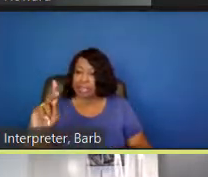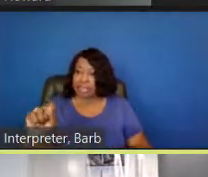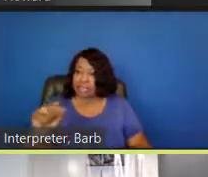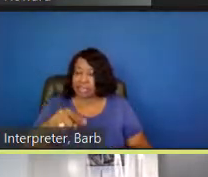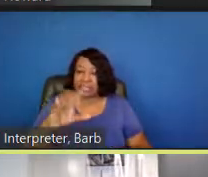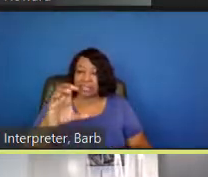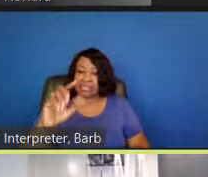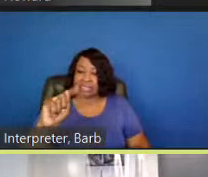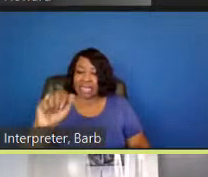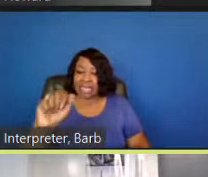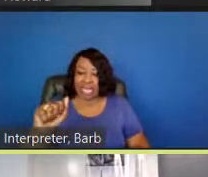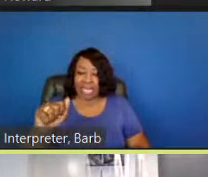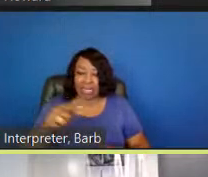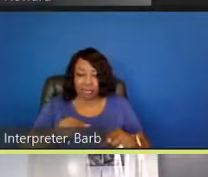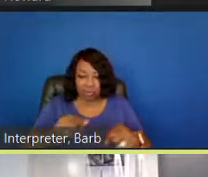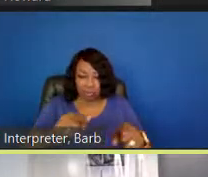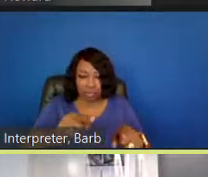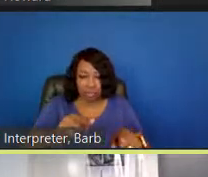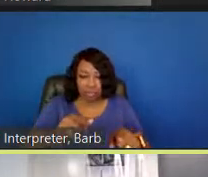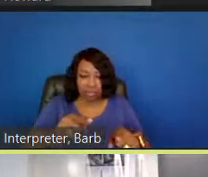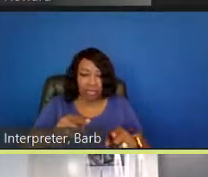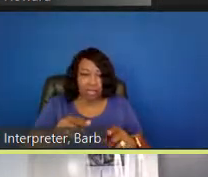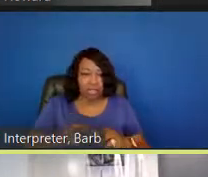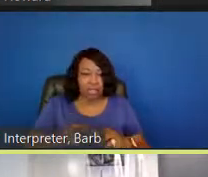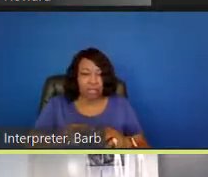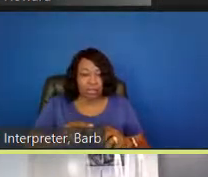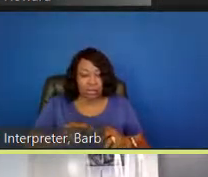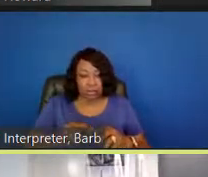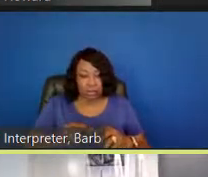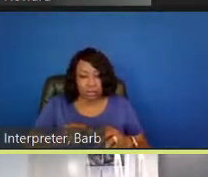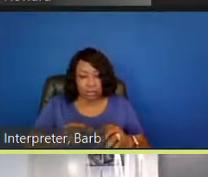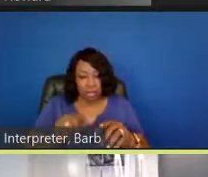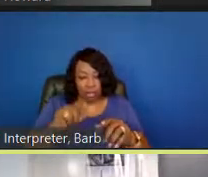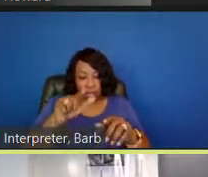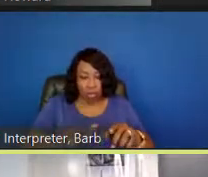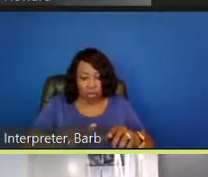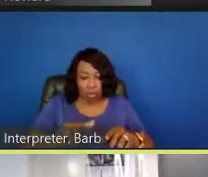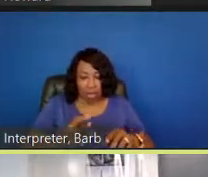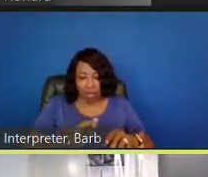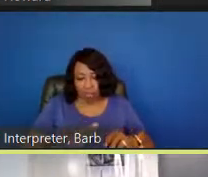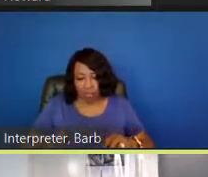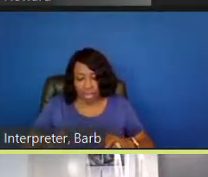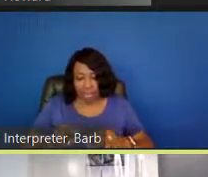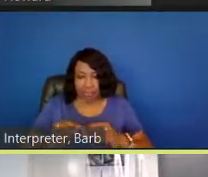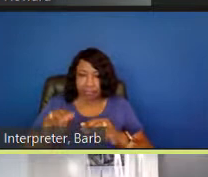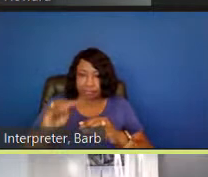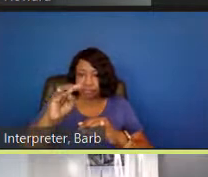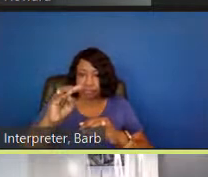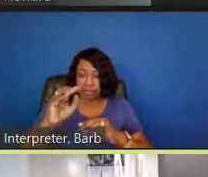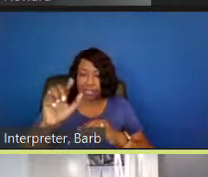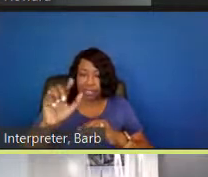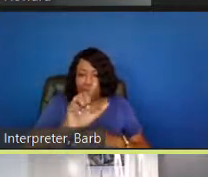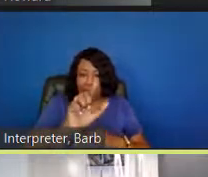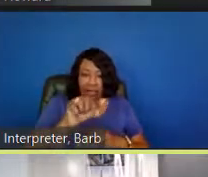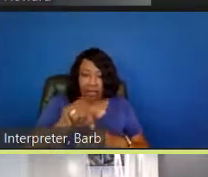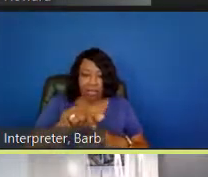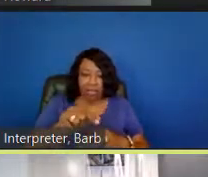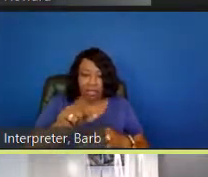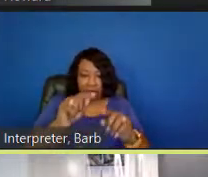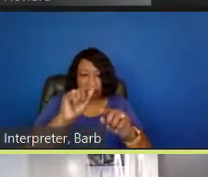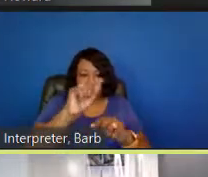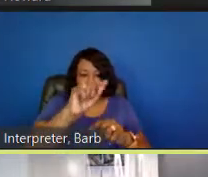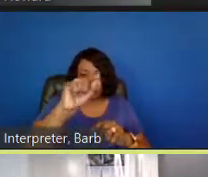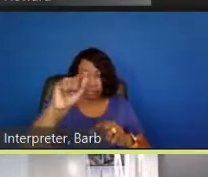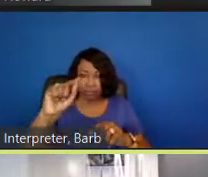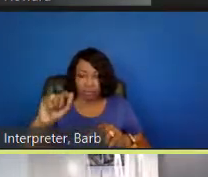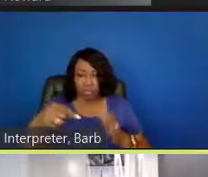kind of from lower right to upper left. And the dotted line shows where the station is going to go.